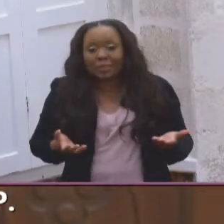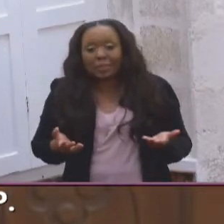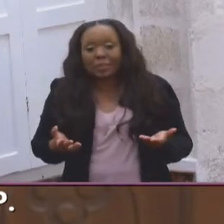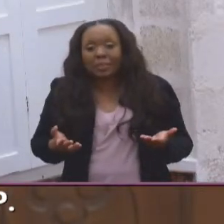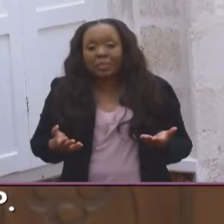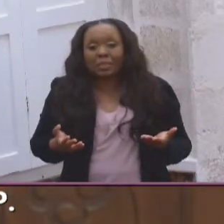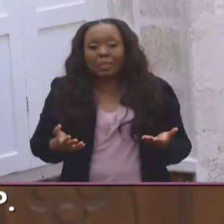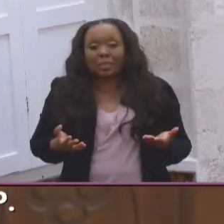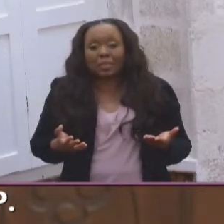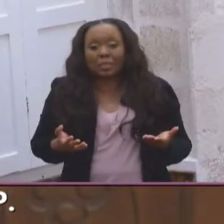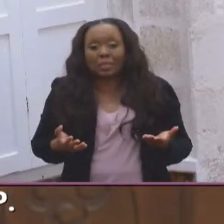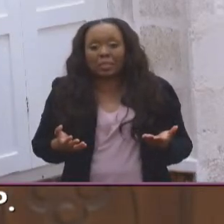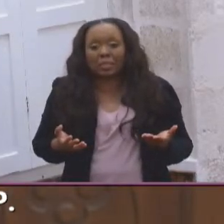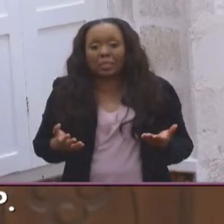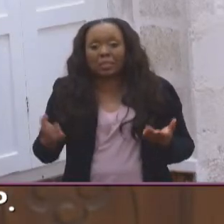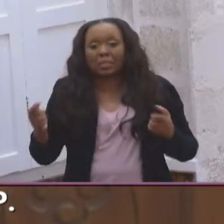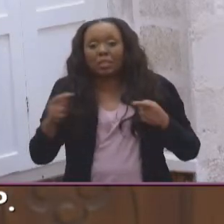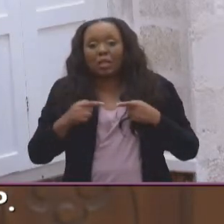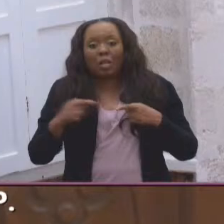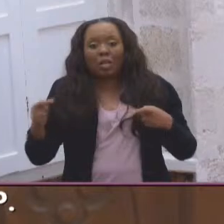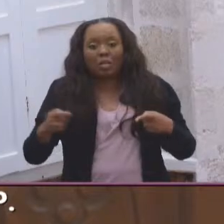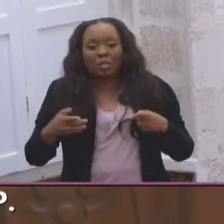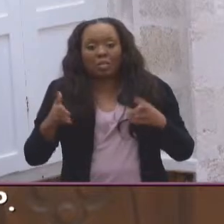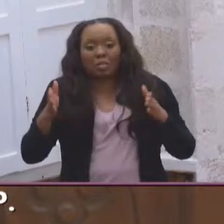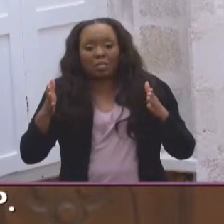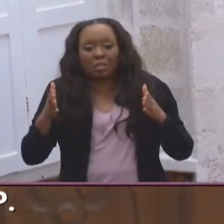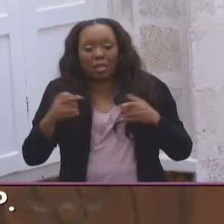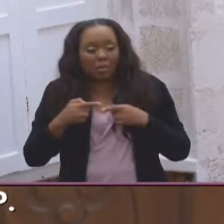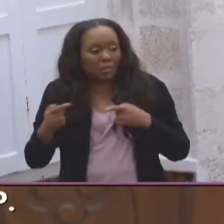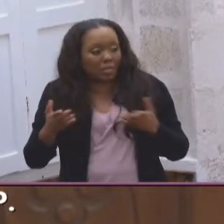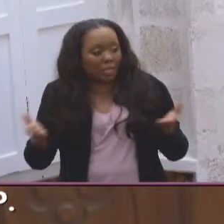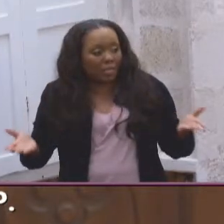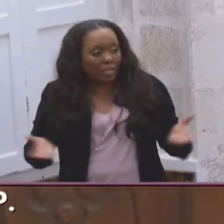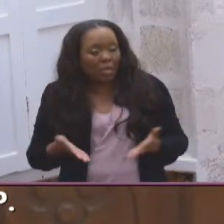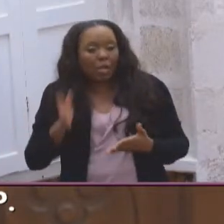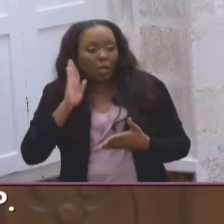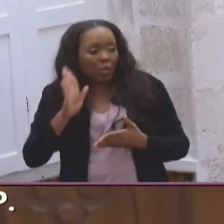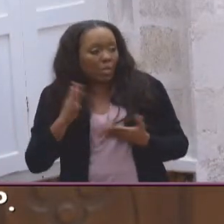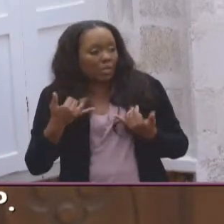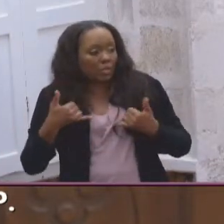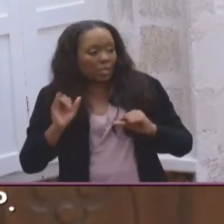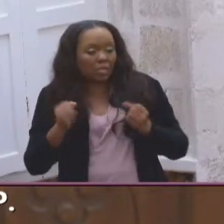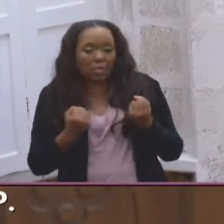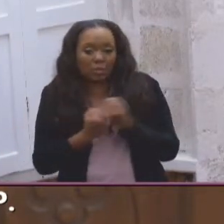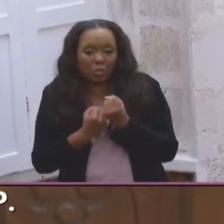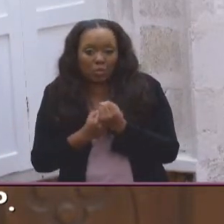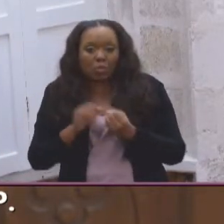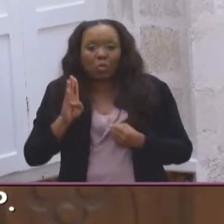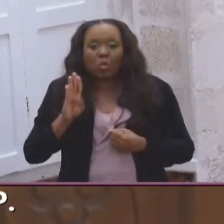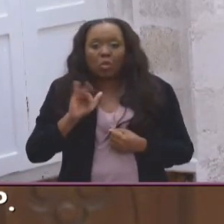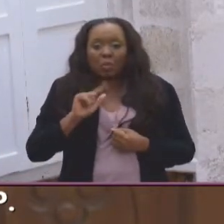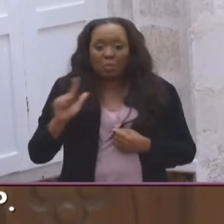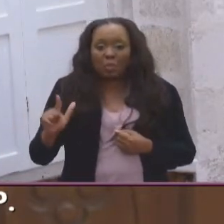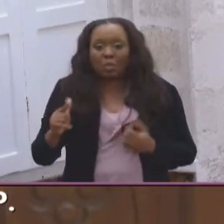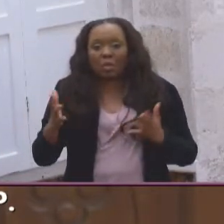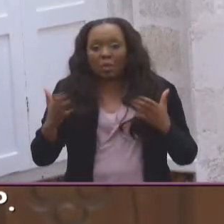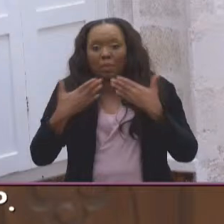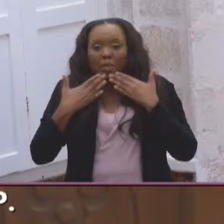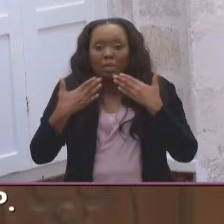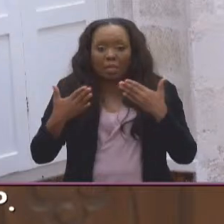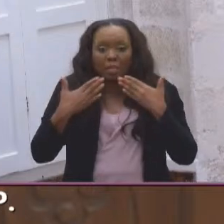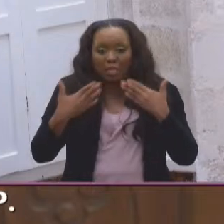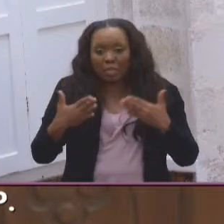opposition leader in here is supportive of this bill, and I want to thank them all, and I beg that this bill be now read a second